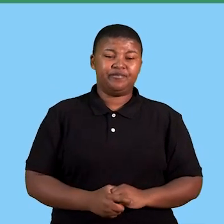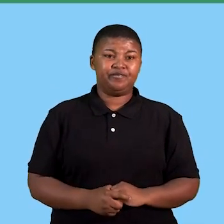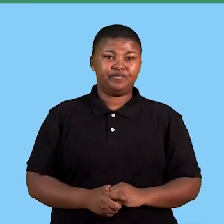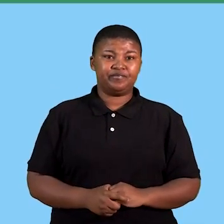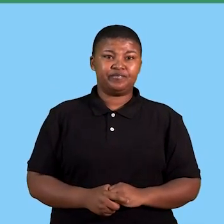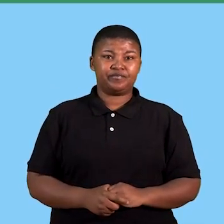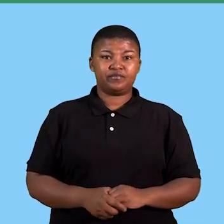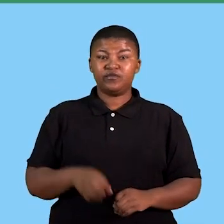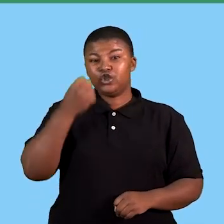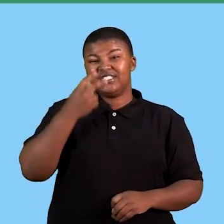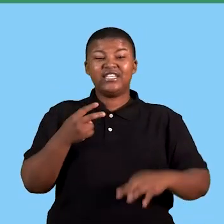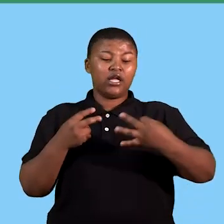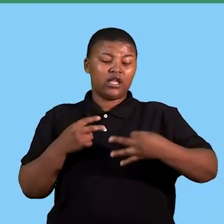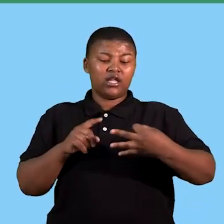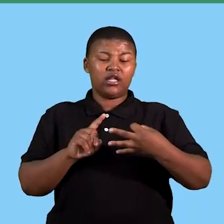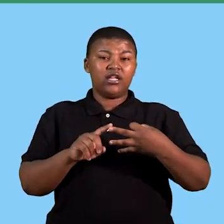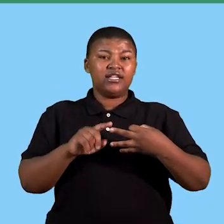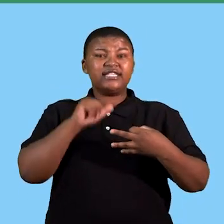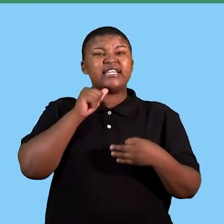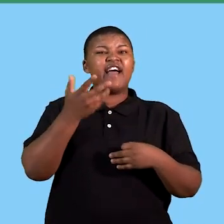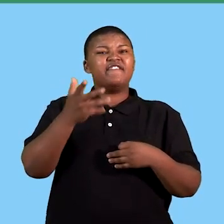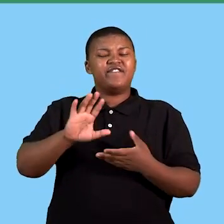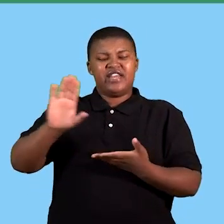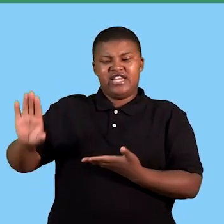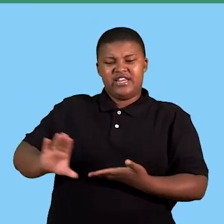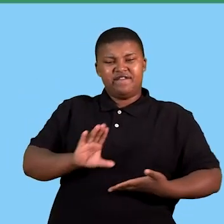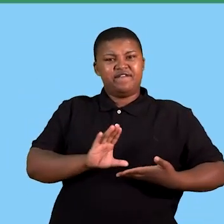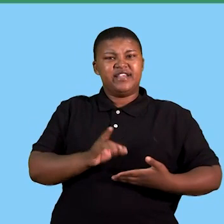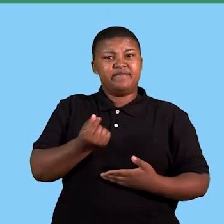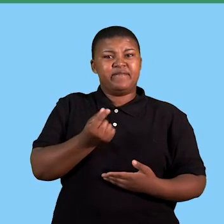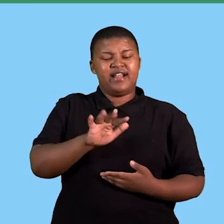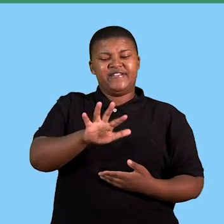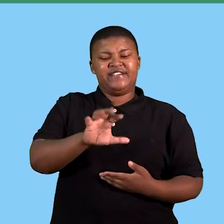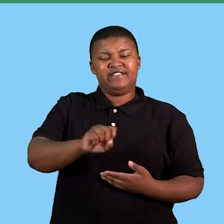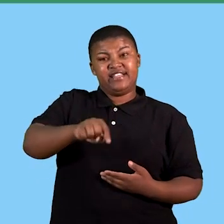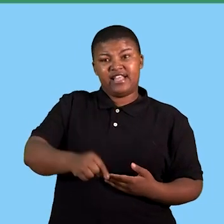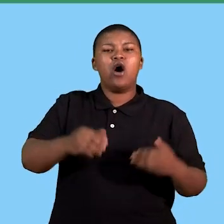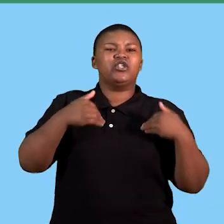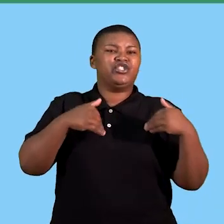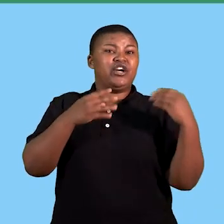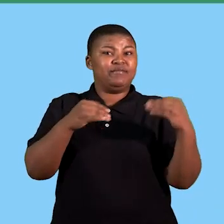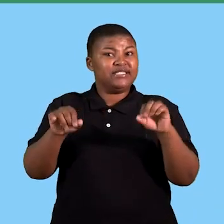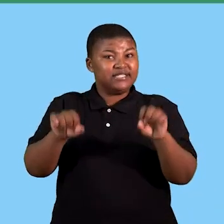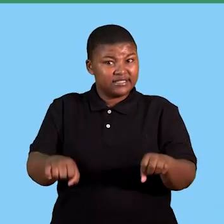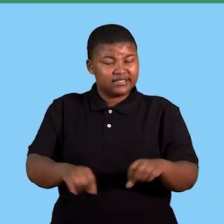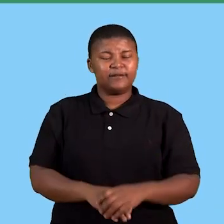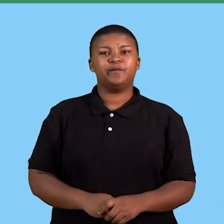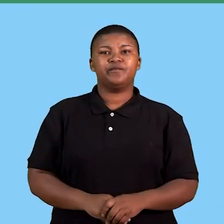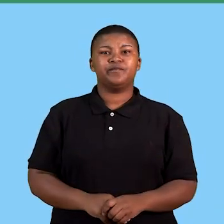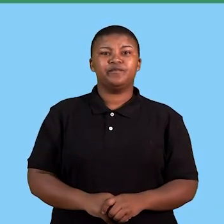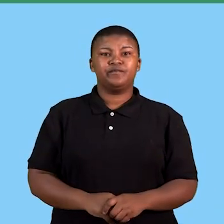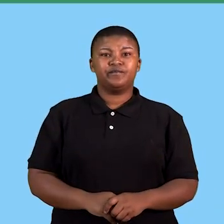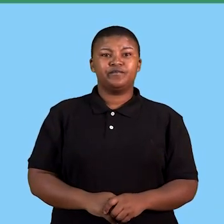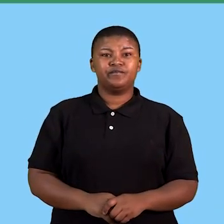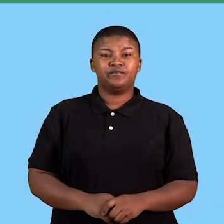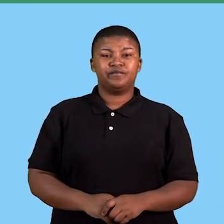sentence, she says she invested 50,000 Rand of her own money to start the business. Out of